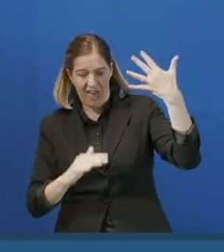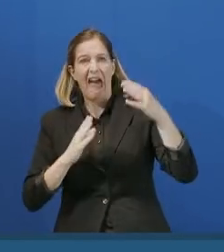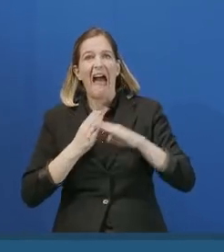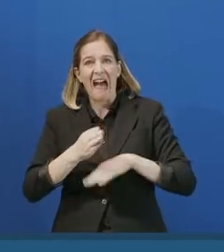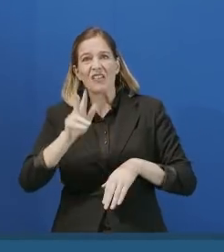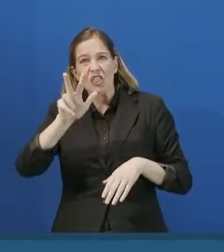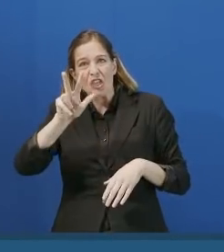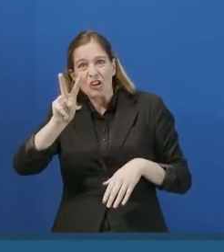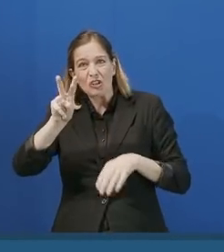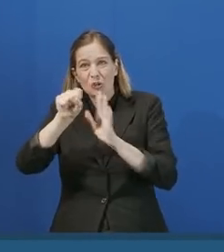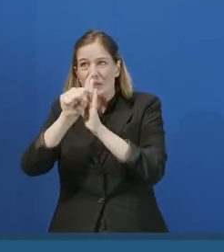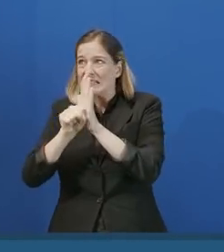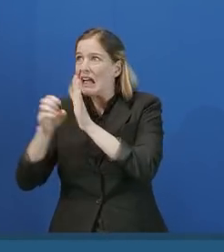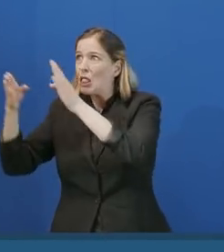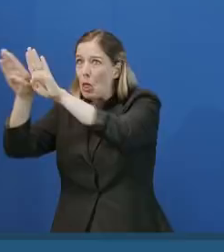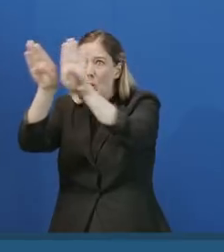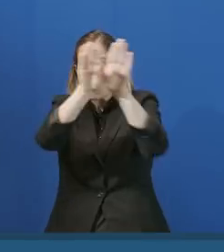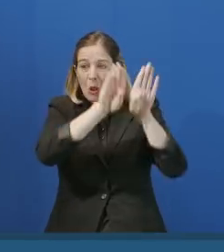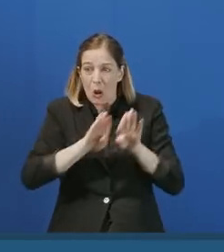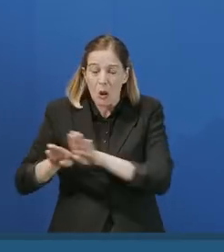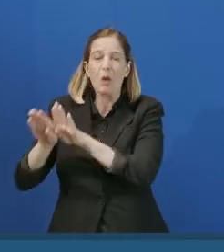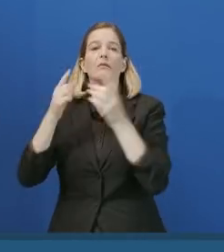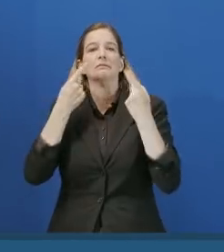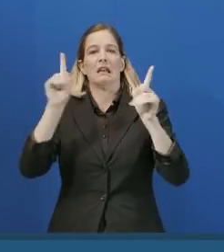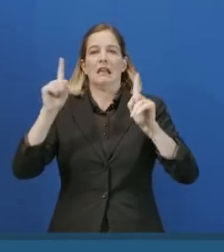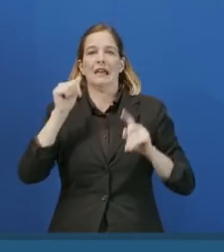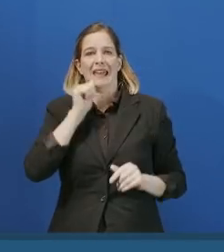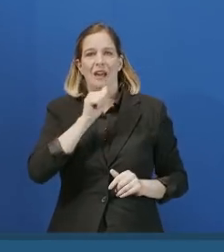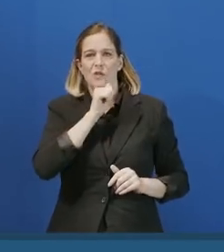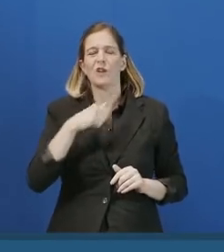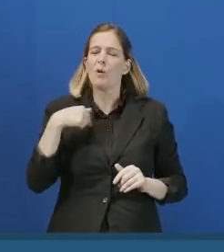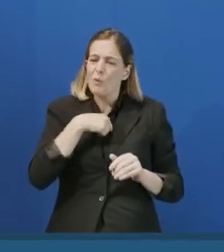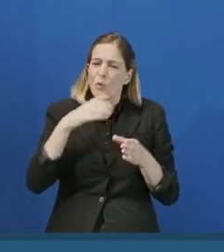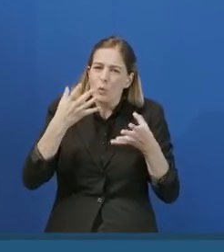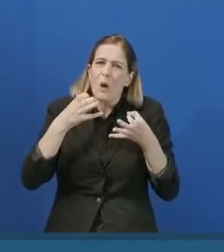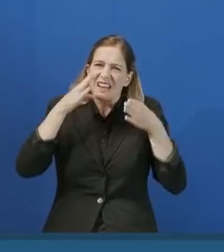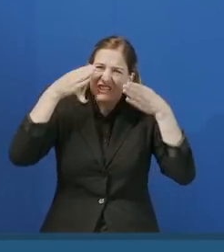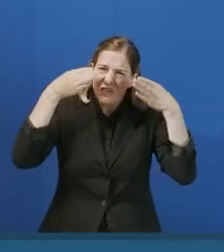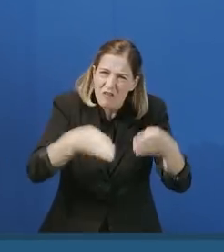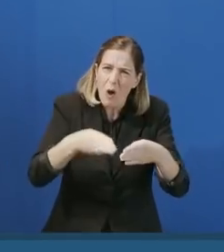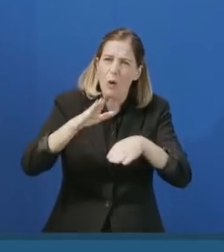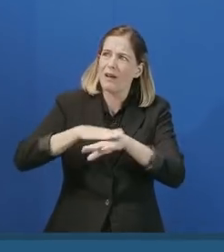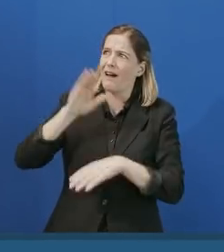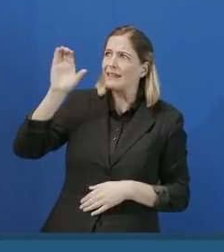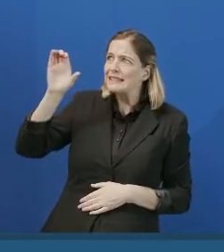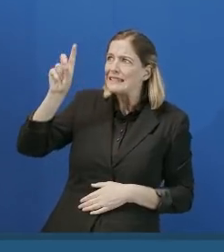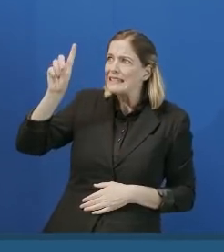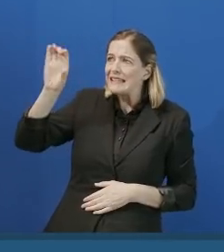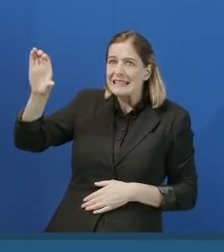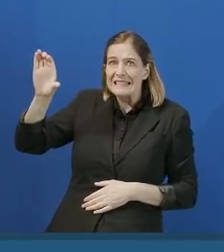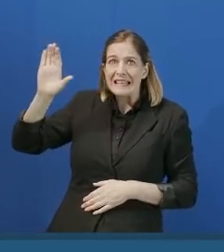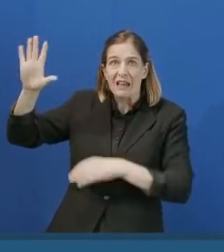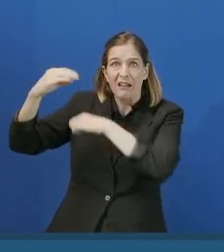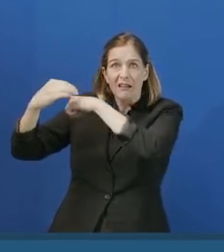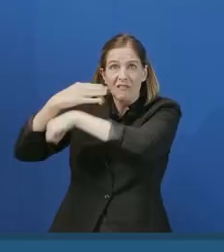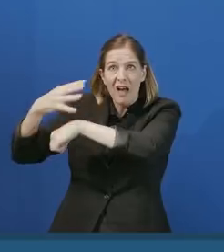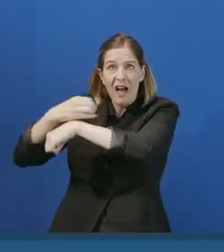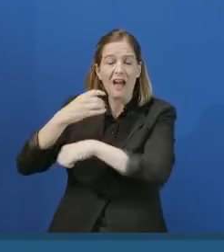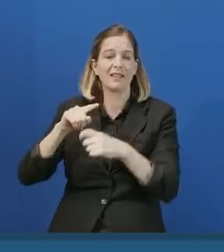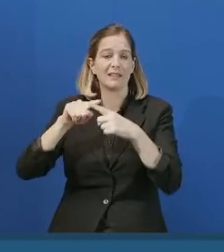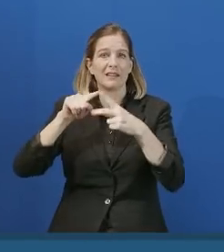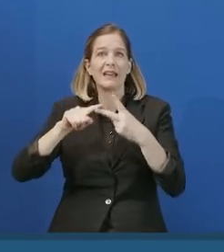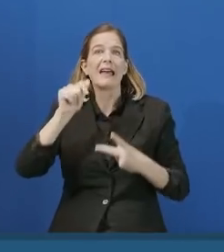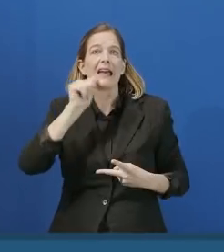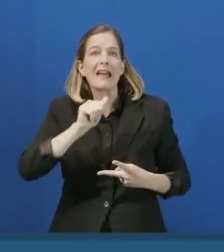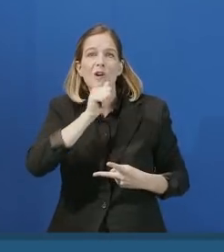Control and Public Health. And if you want to be judged in this position right now, I'd say the first thing you want to be judged